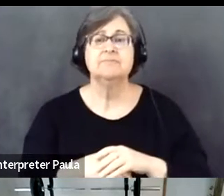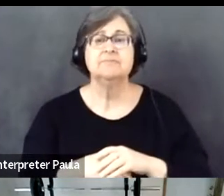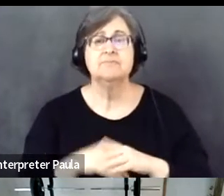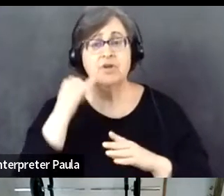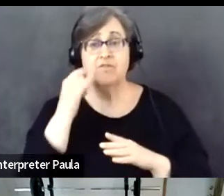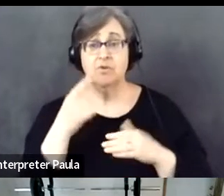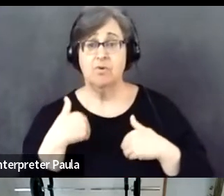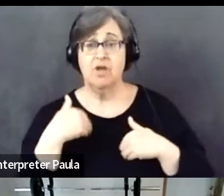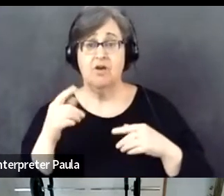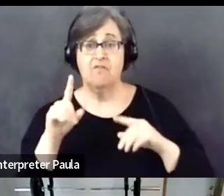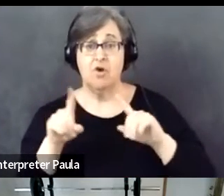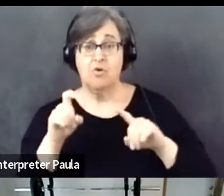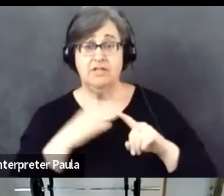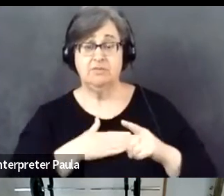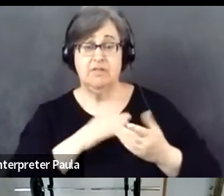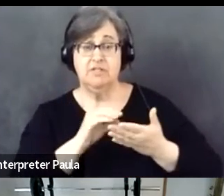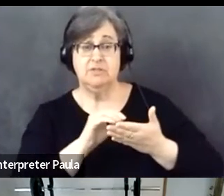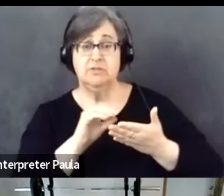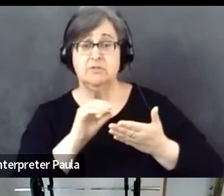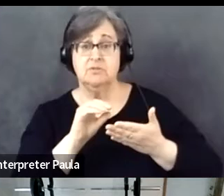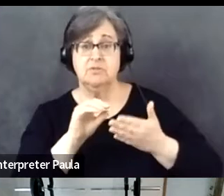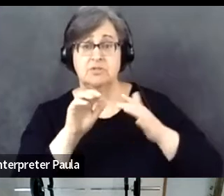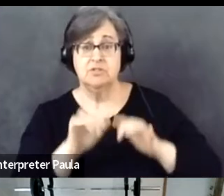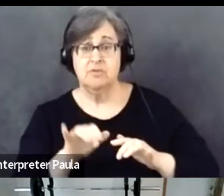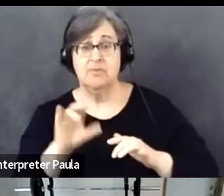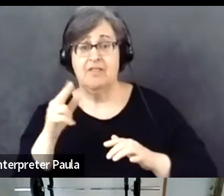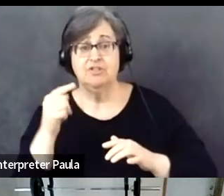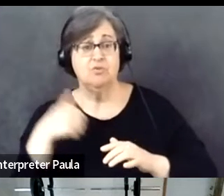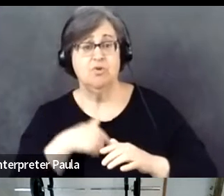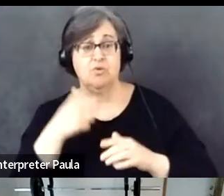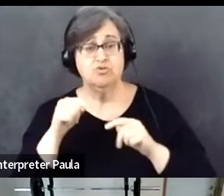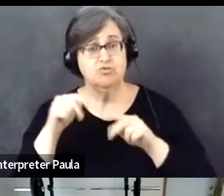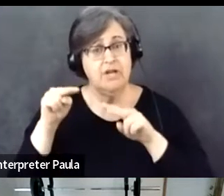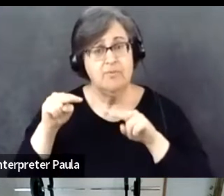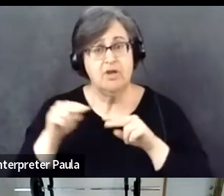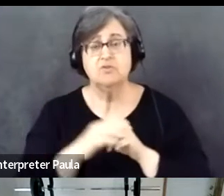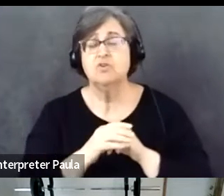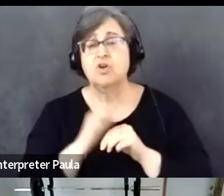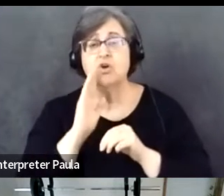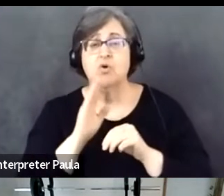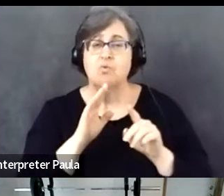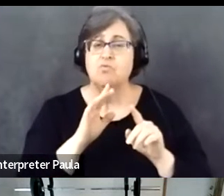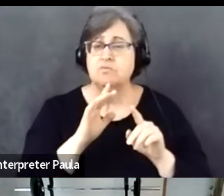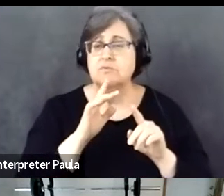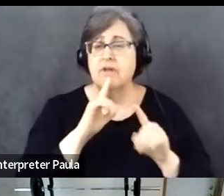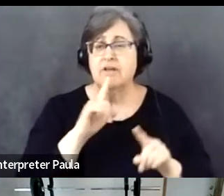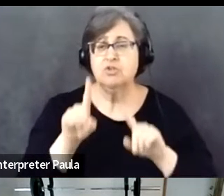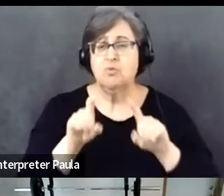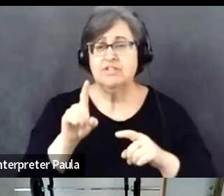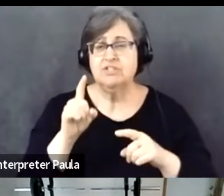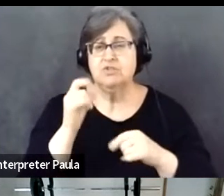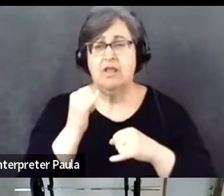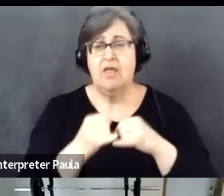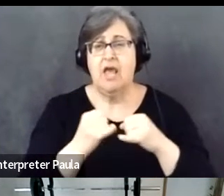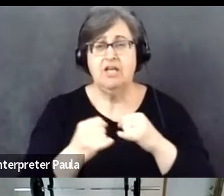you have questions, please put them in the chat, and we'll both try to monitor them. And then we'll get to questions kind of at the end, and make